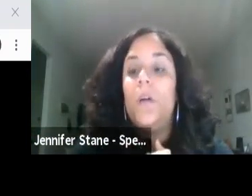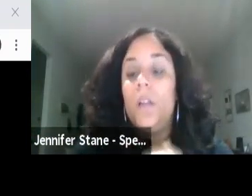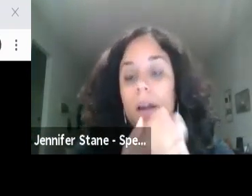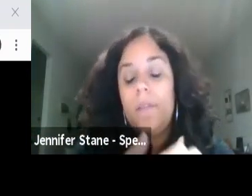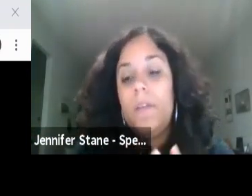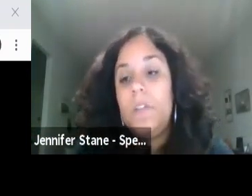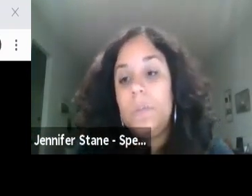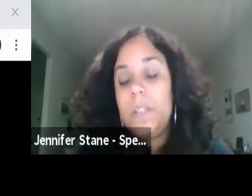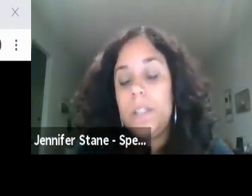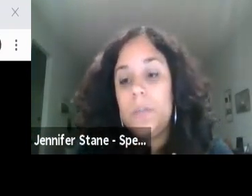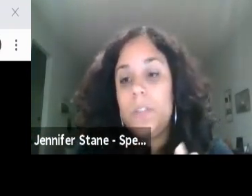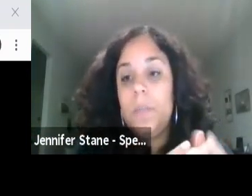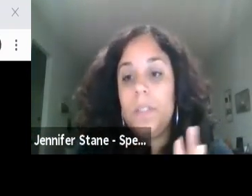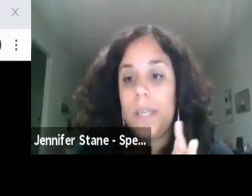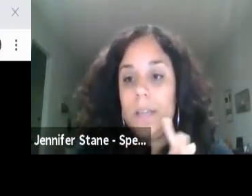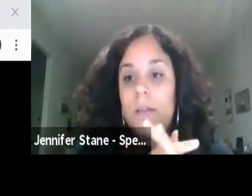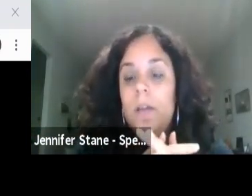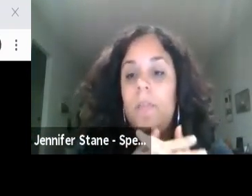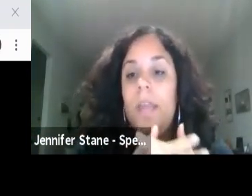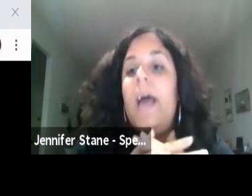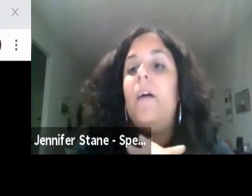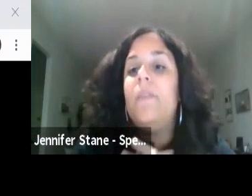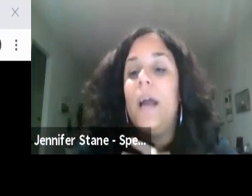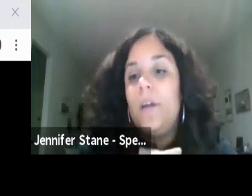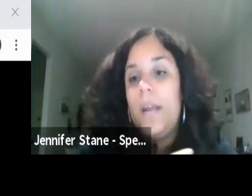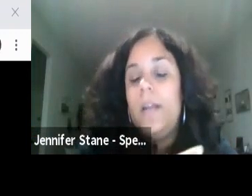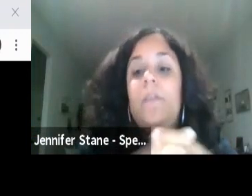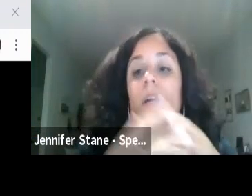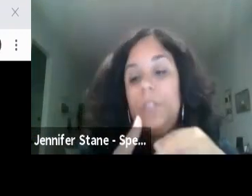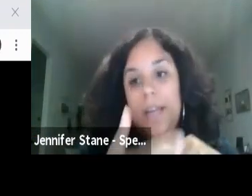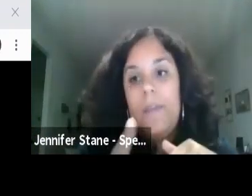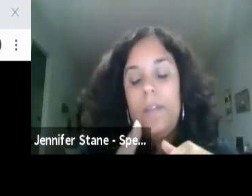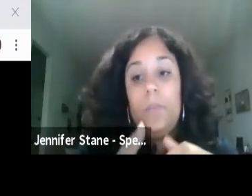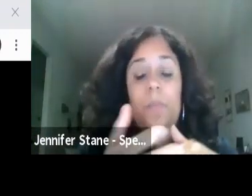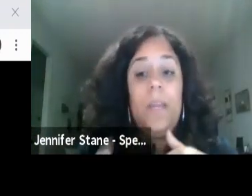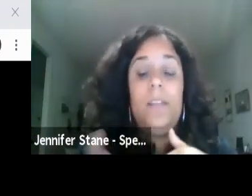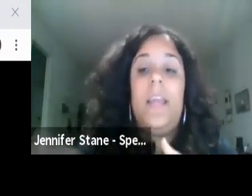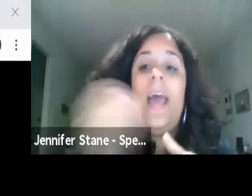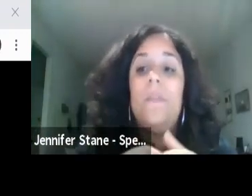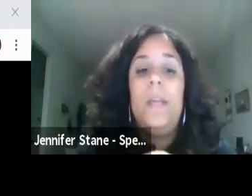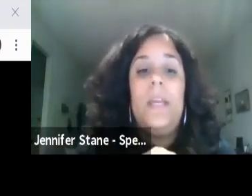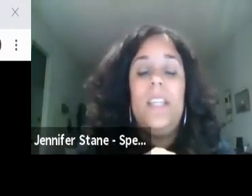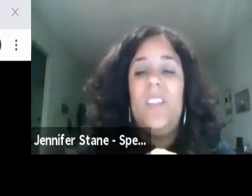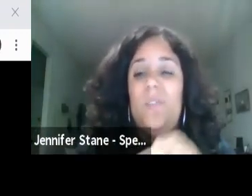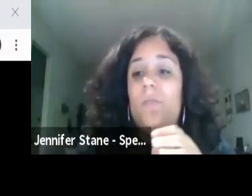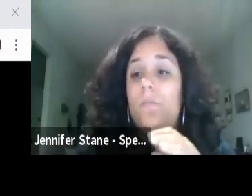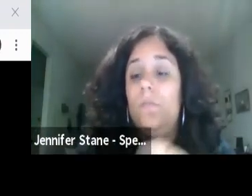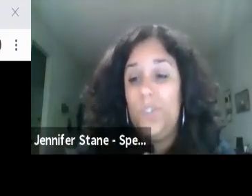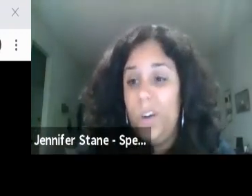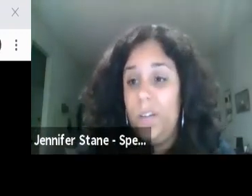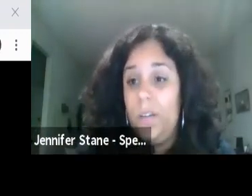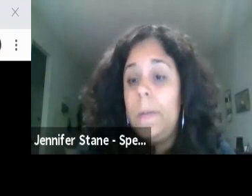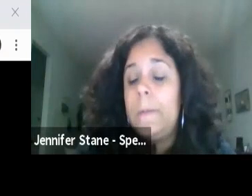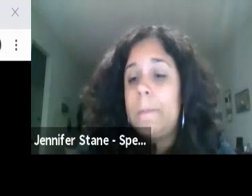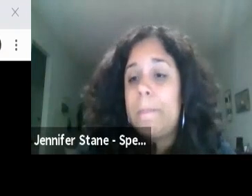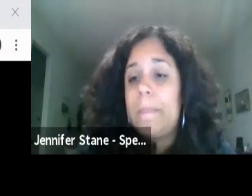that for a lot of individuals with intellectual disabilities, they have a higher rate of untreated cavities, which means that they haven't been in to get those